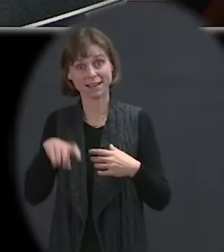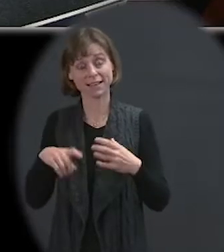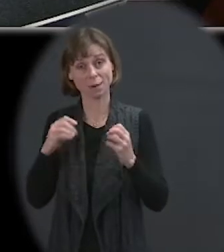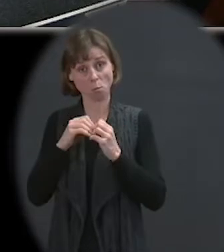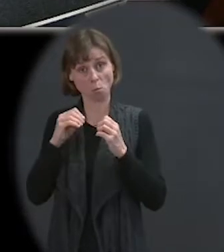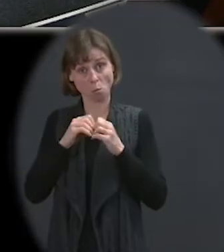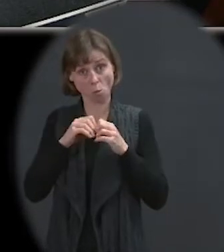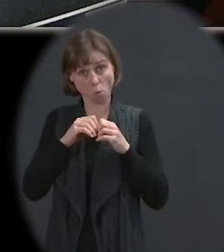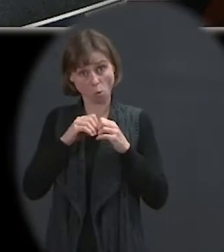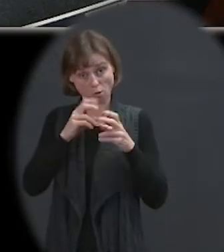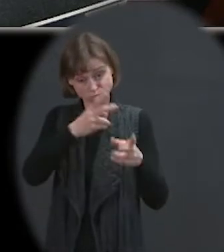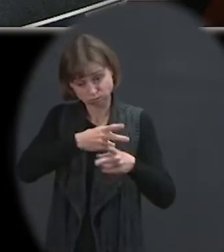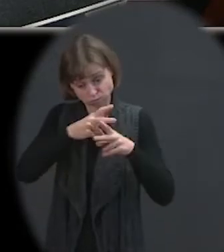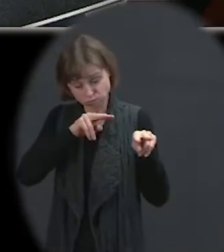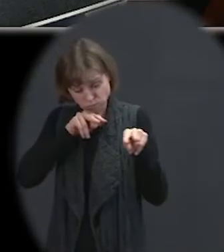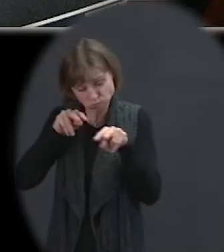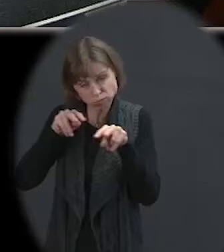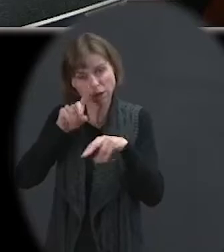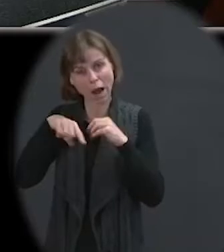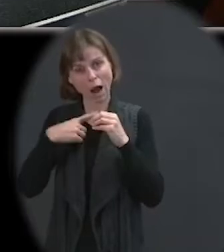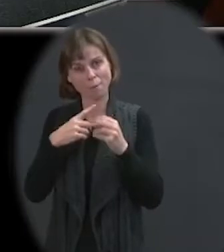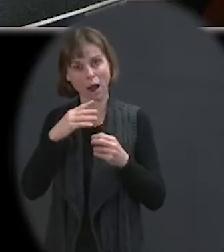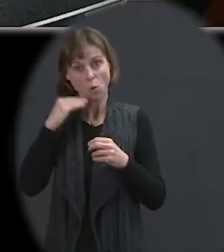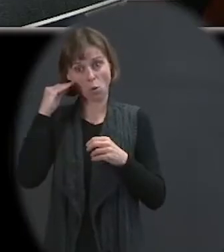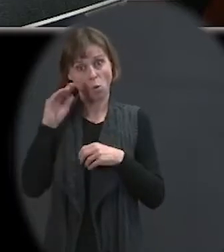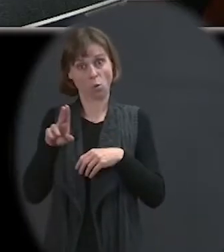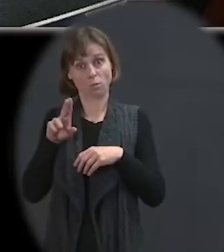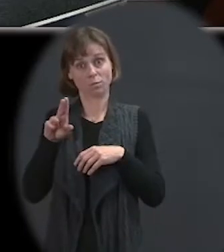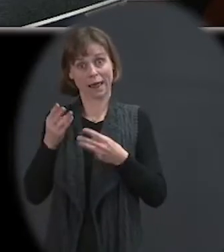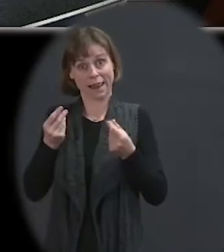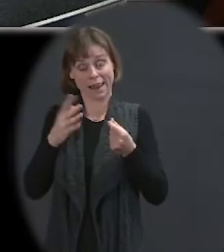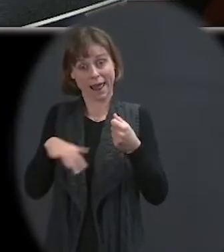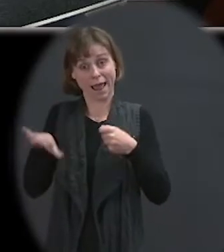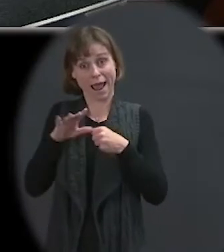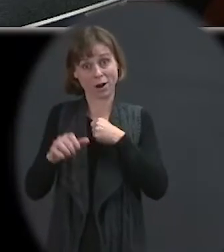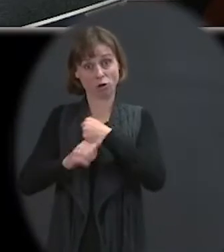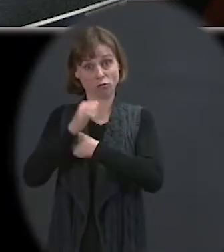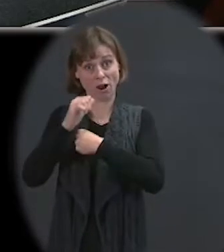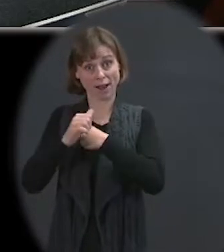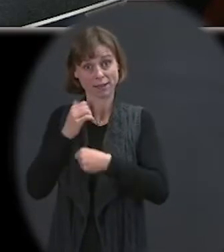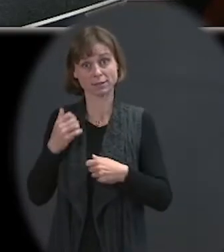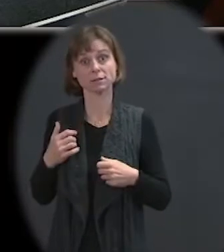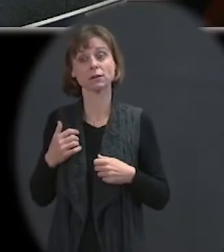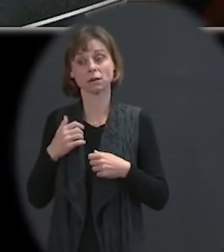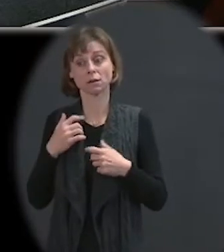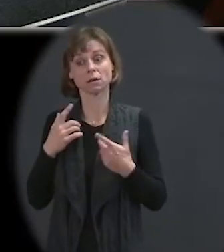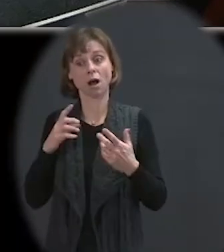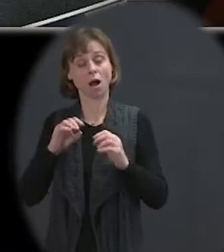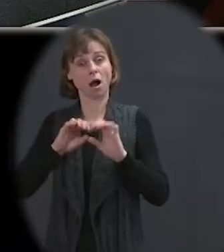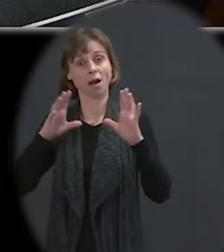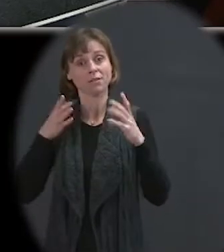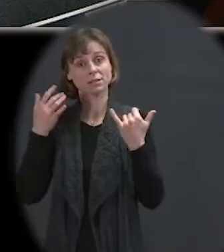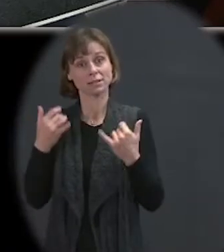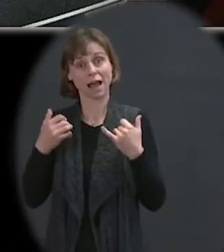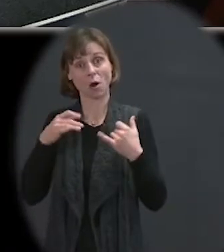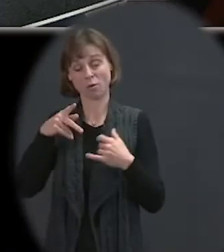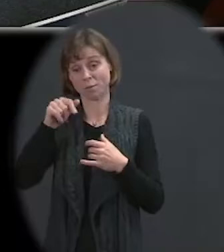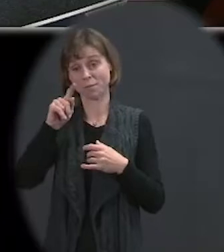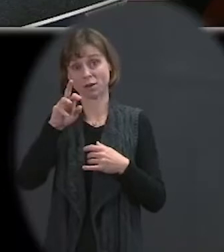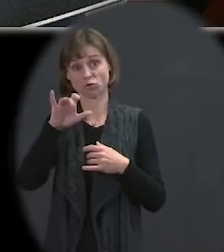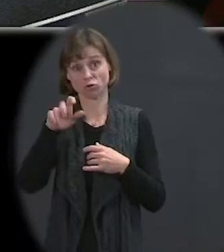threats. After 9/11, of course, the government secretly reinterpreted the Patriot Act as allowing the dragnet collection of our phone